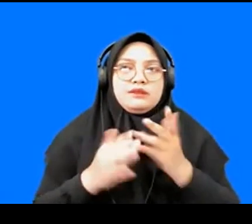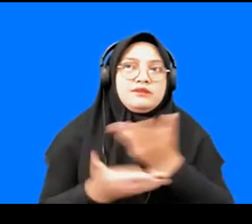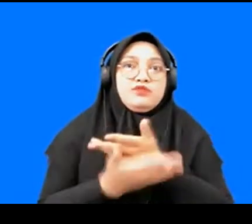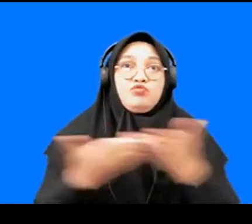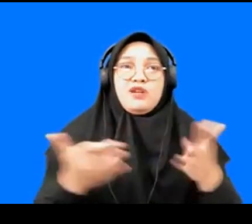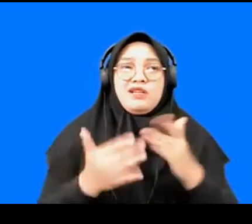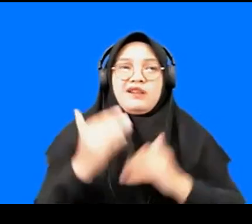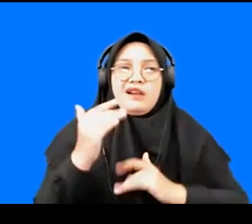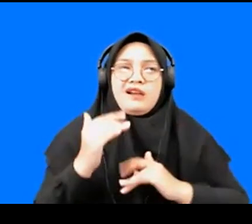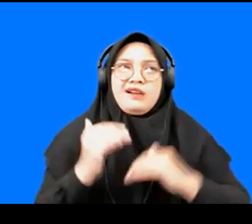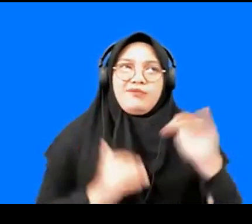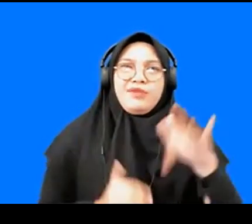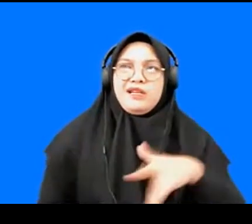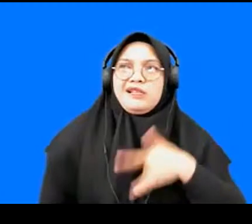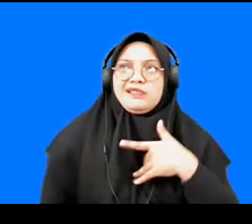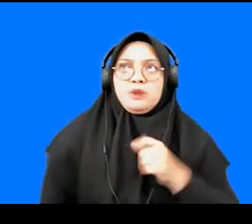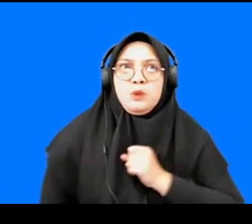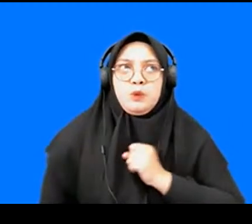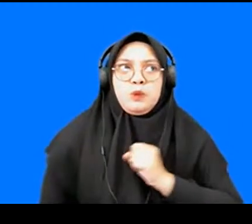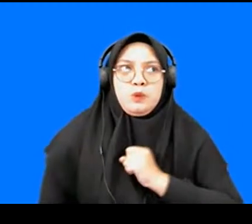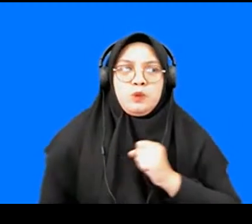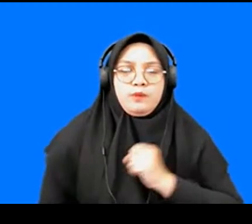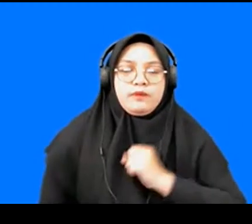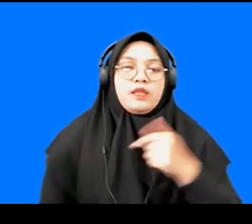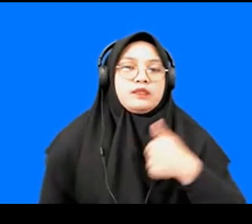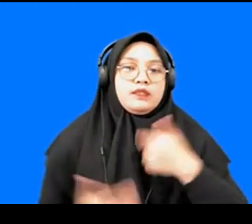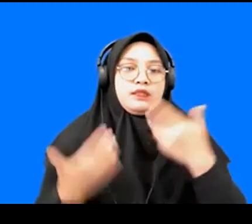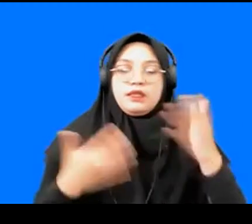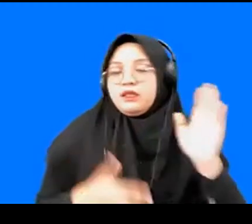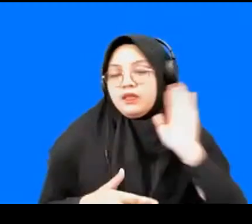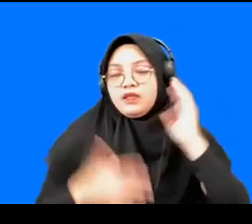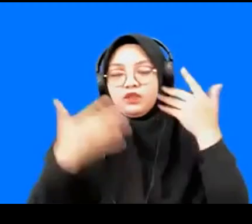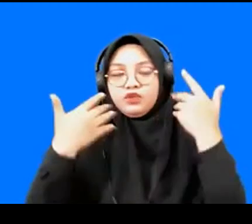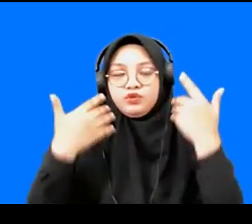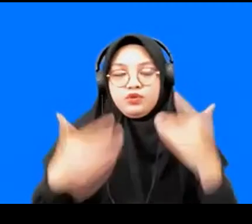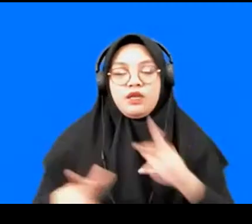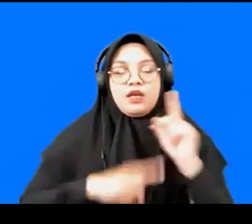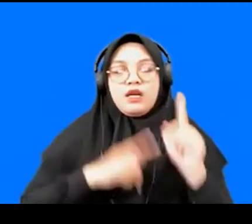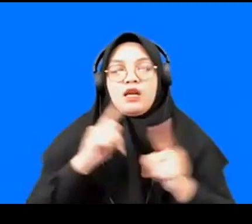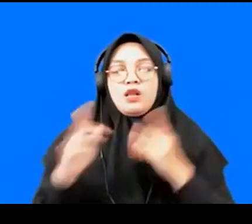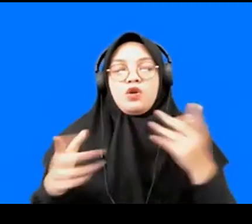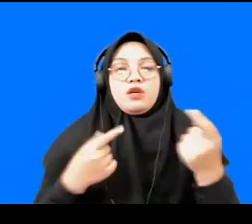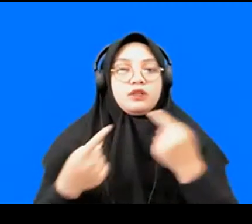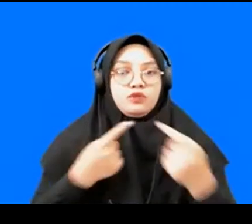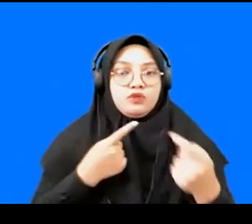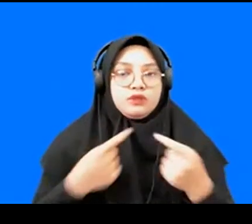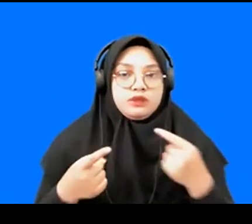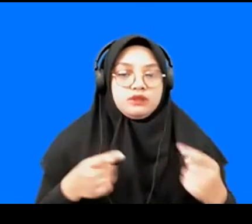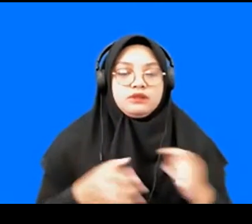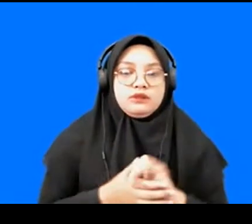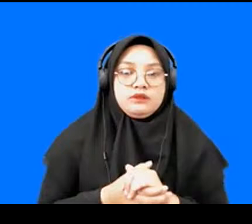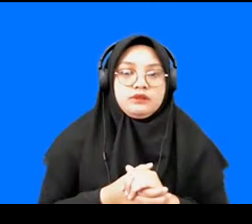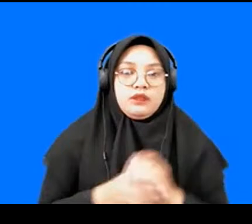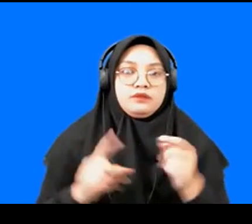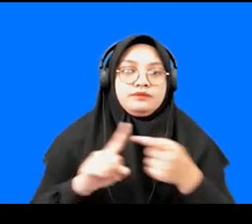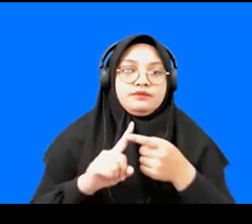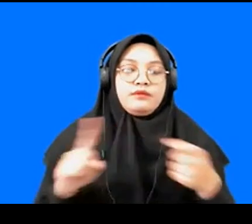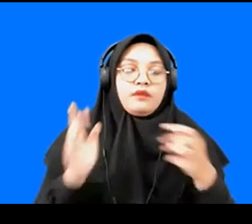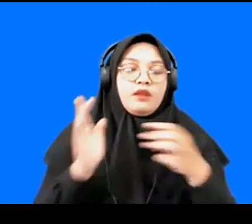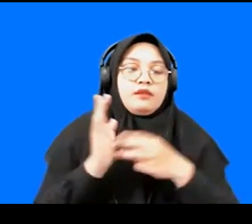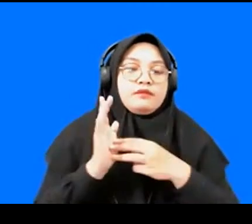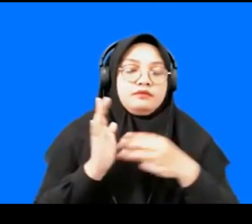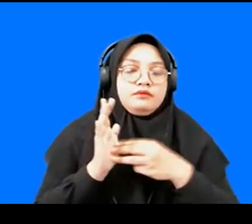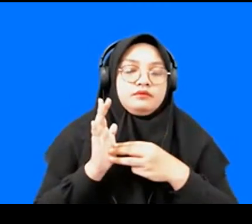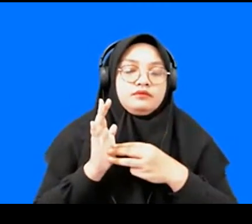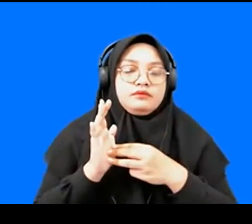to I have heard, you know, the discussion on this issue before. Another one would be on the issues of fairness. Well, you might be strange fairness